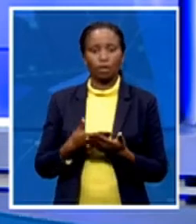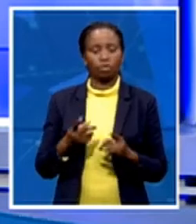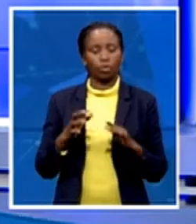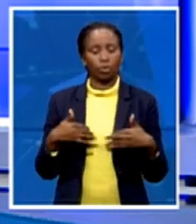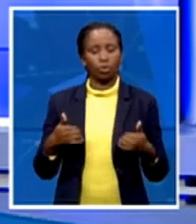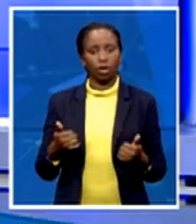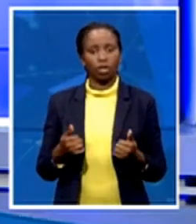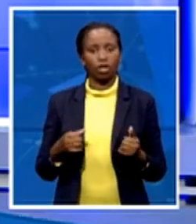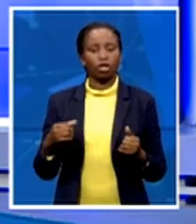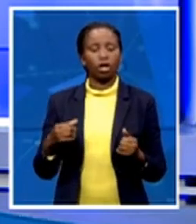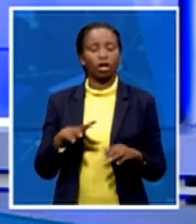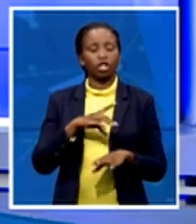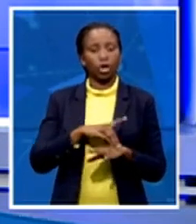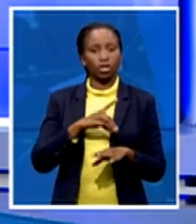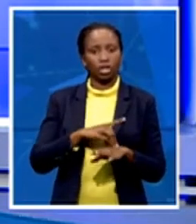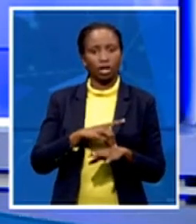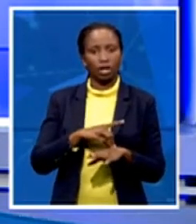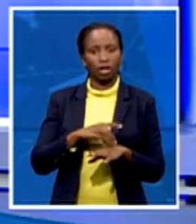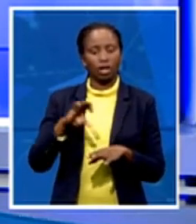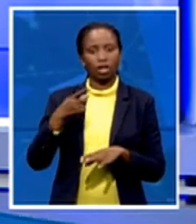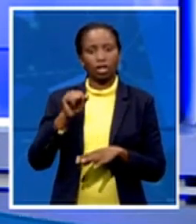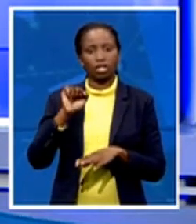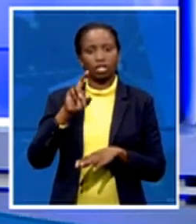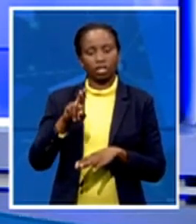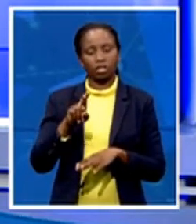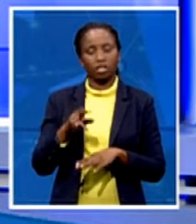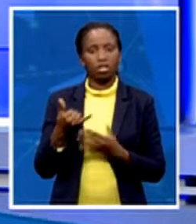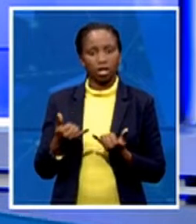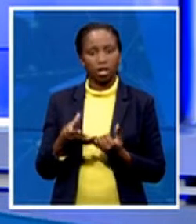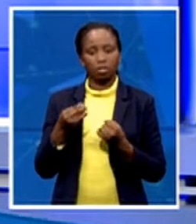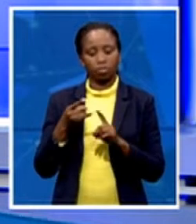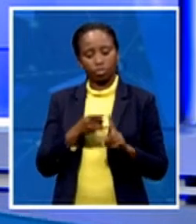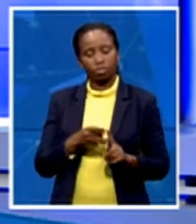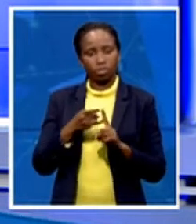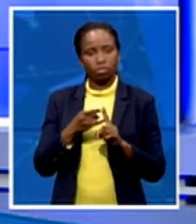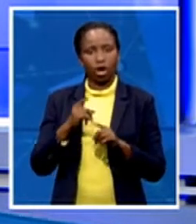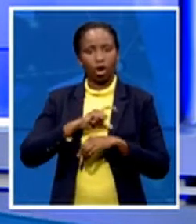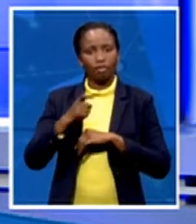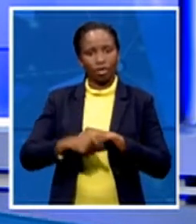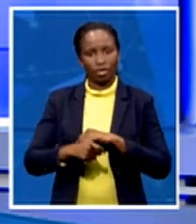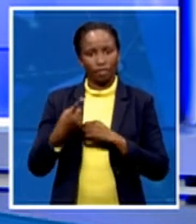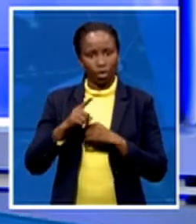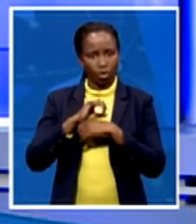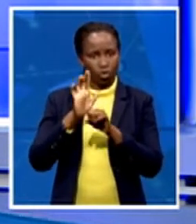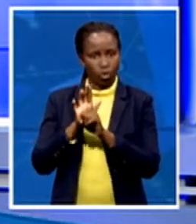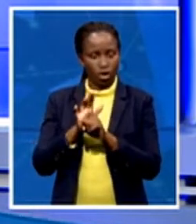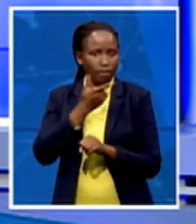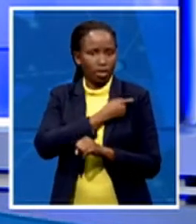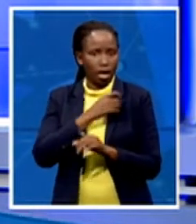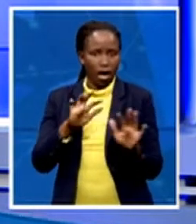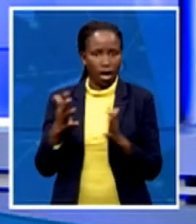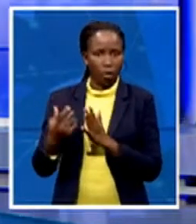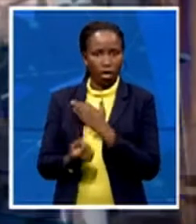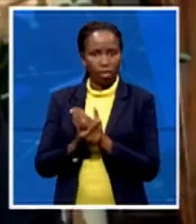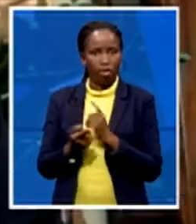A digital press conference to give updates on COVID-19 and vaccination rollout in the Western Cape. For more on this, let's take you there